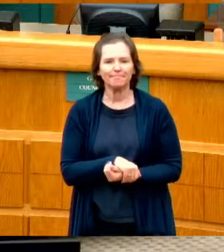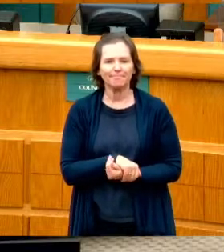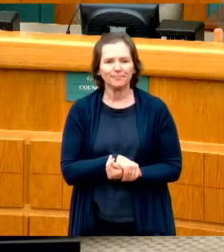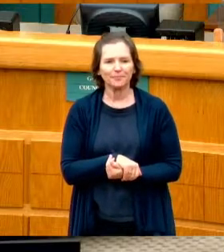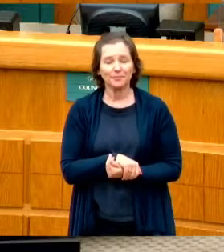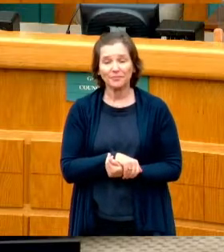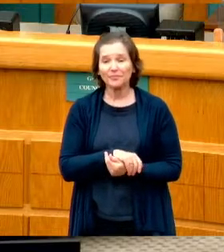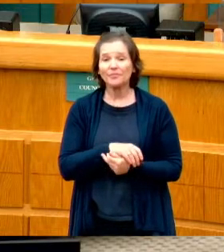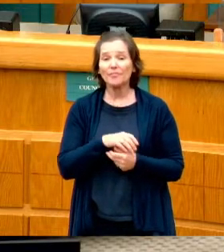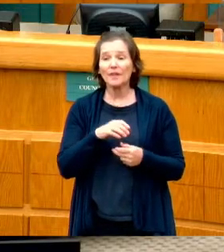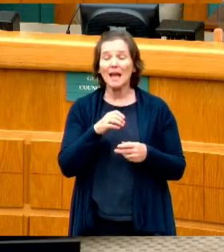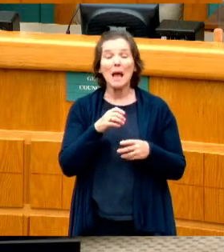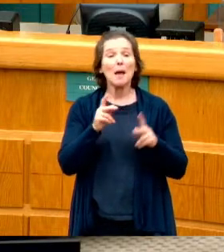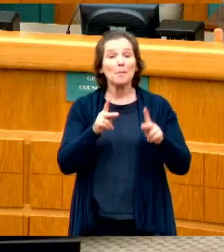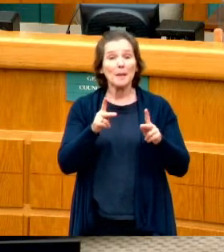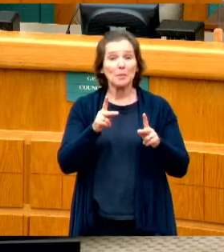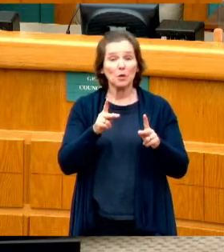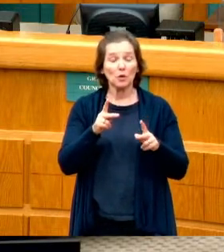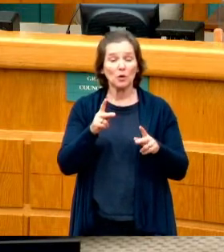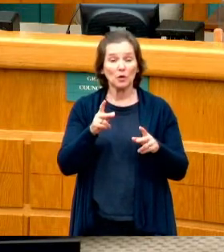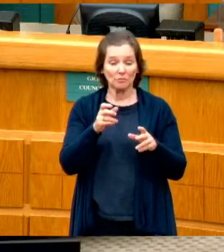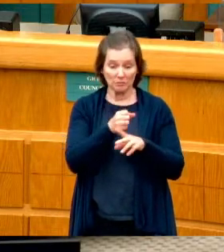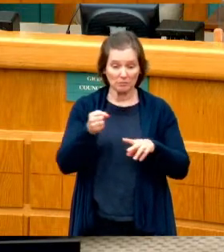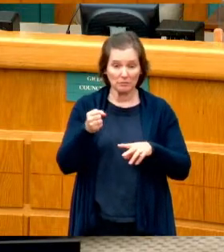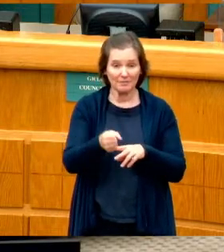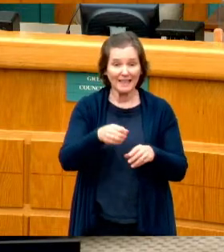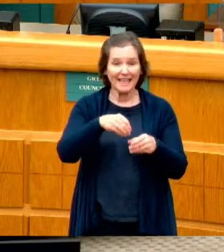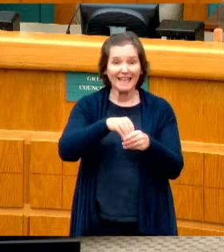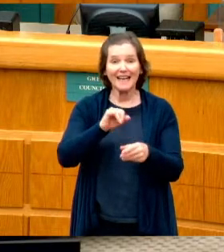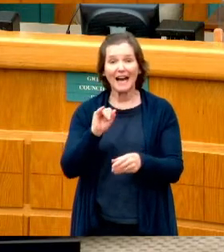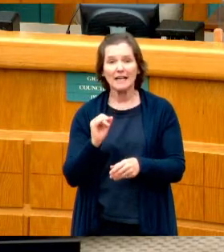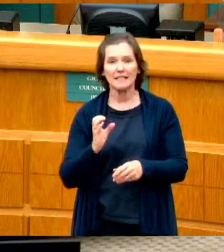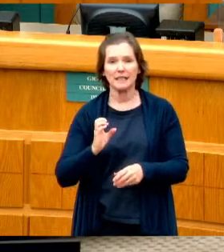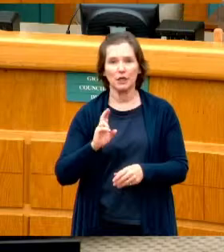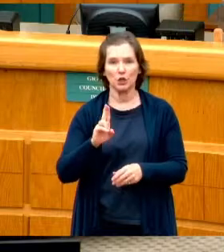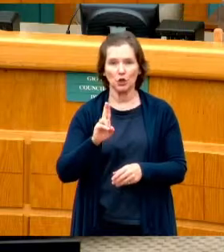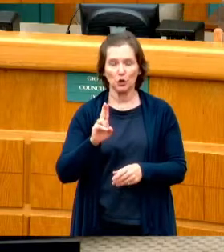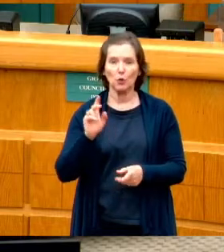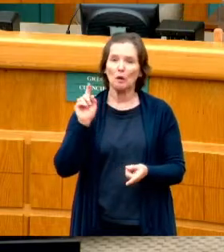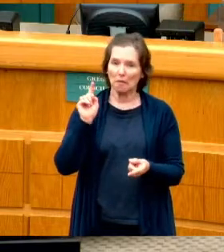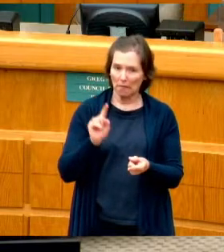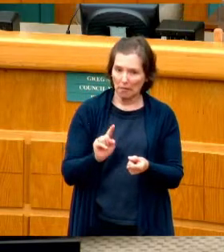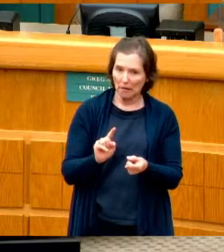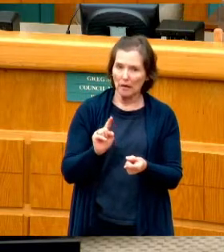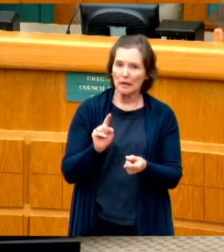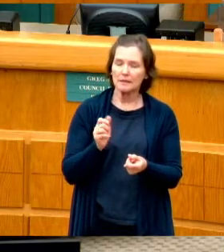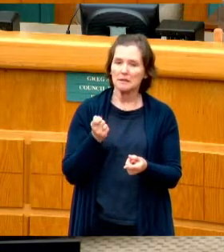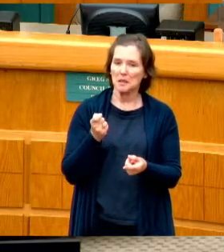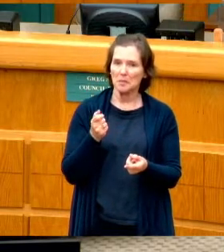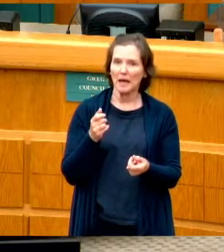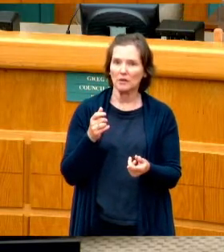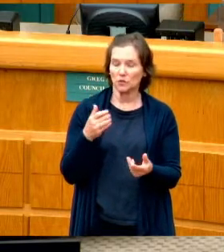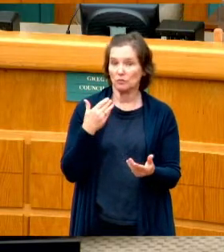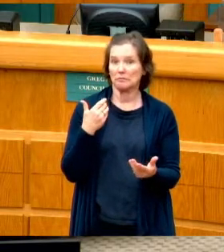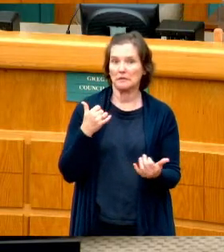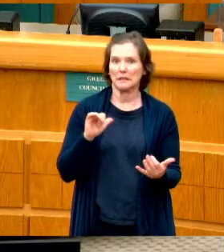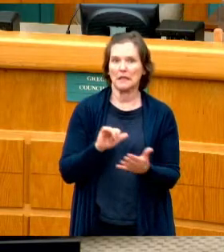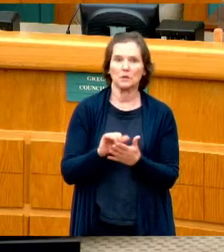The number of people in the ICU actually has dropped a little bit, which is really, really a good